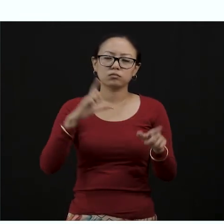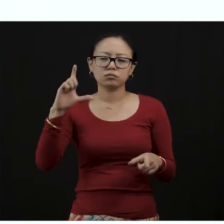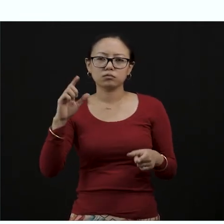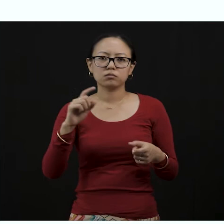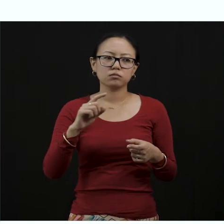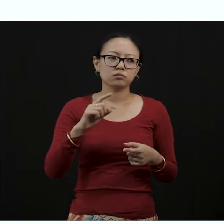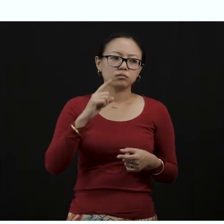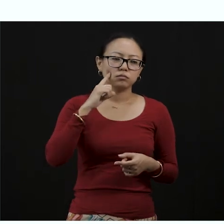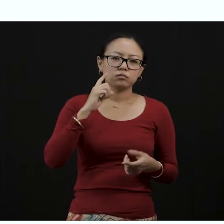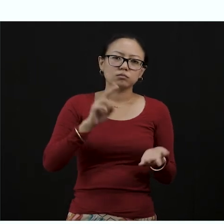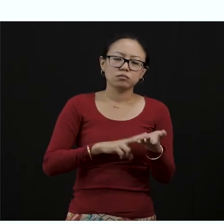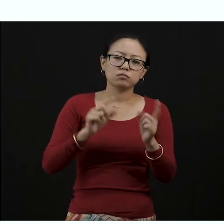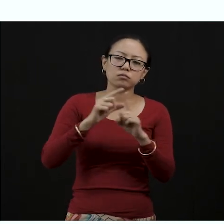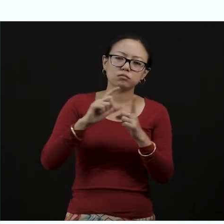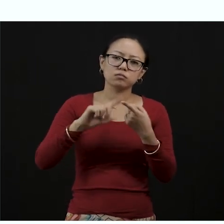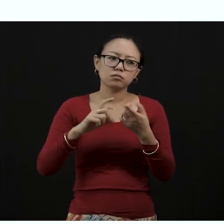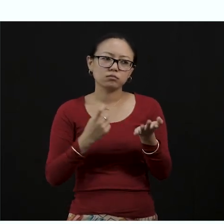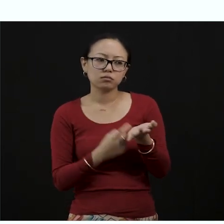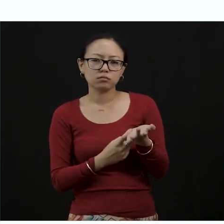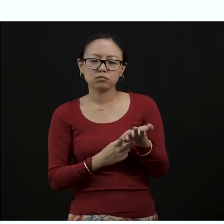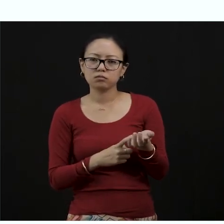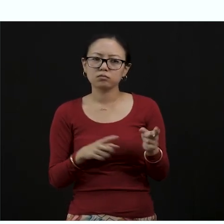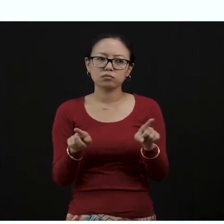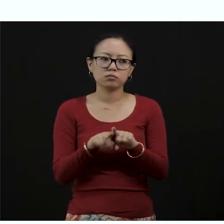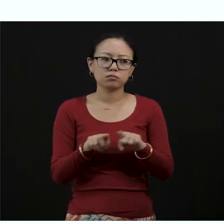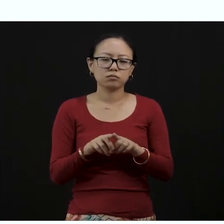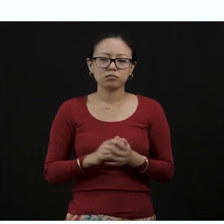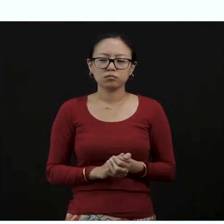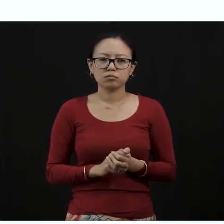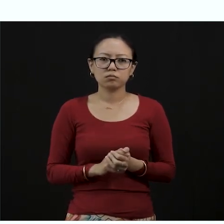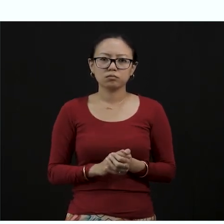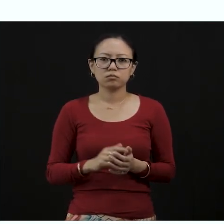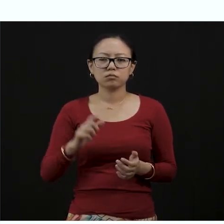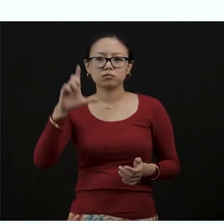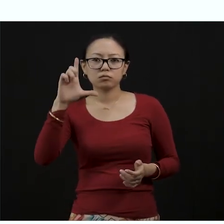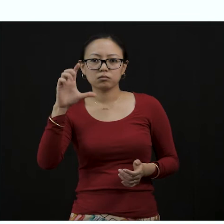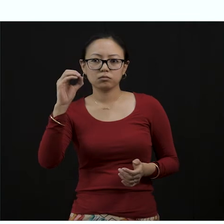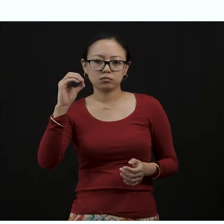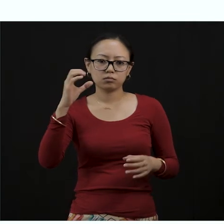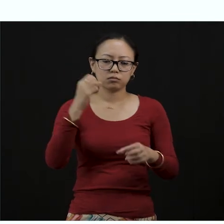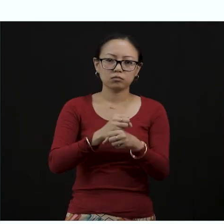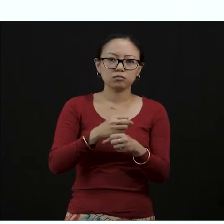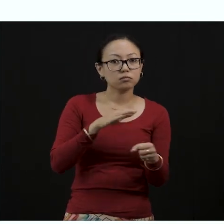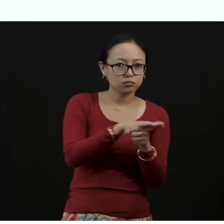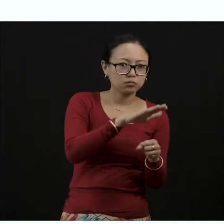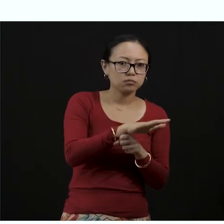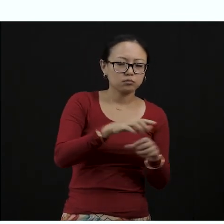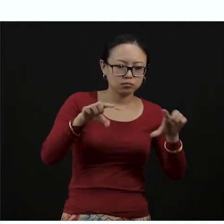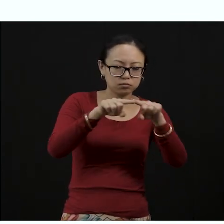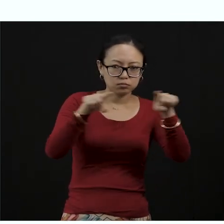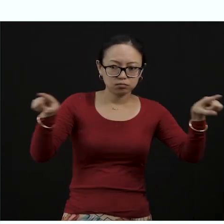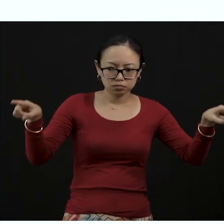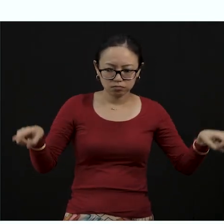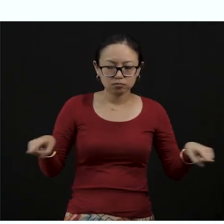Here cylinder you have log. Cylindrical shape, a round log, you know, right? Now you have a